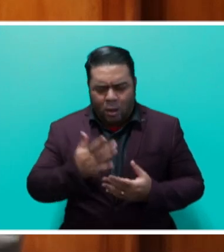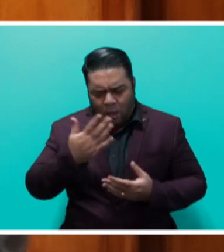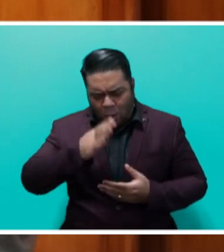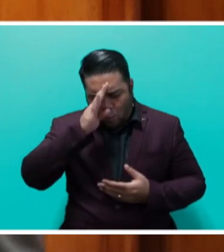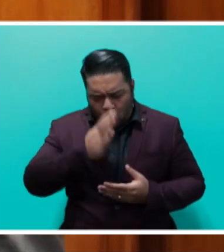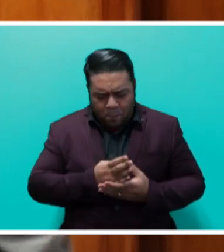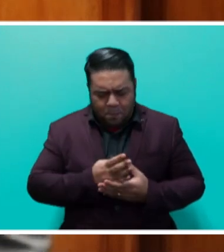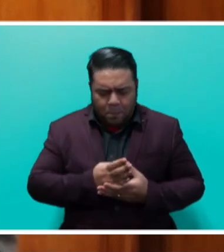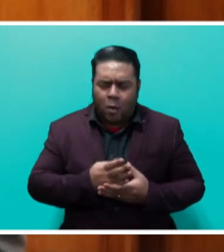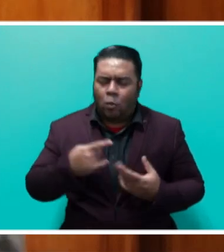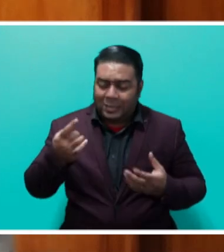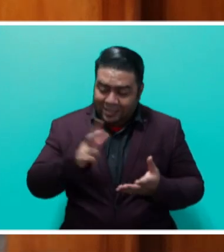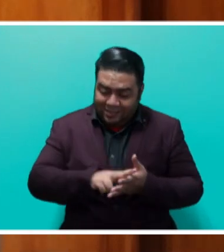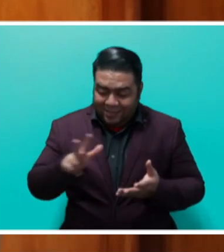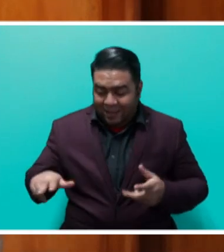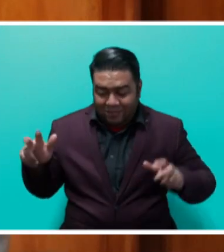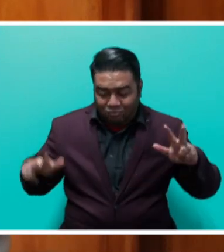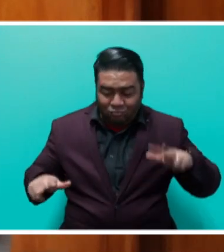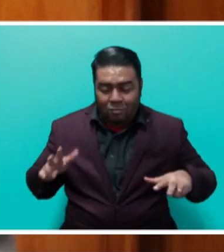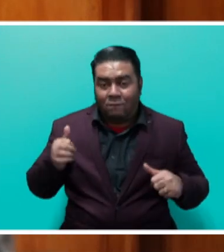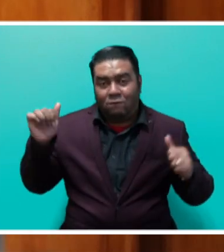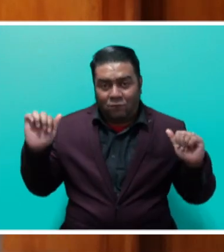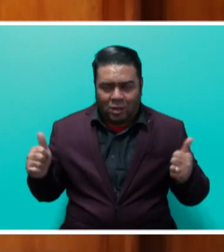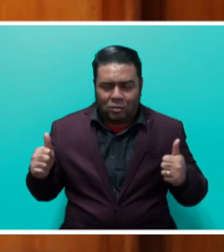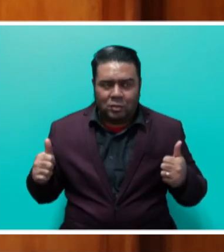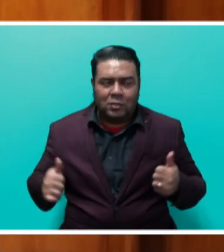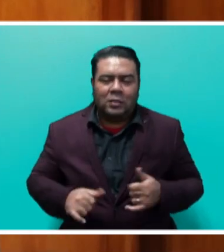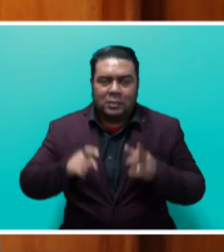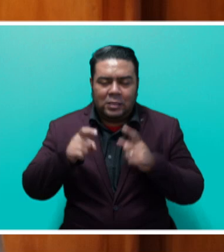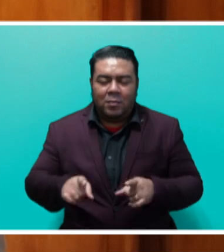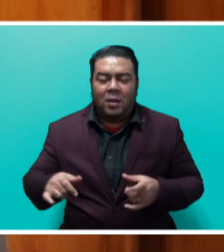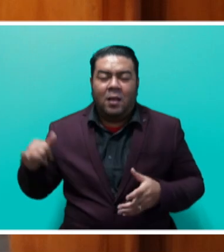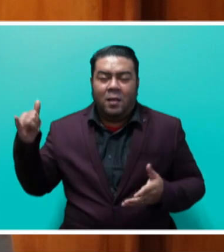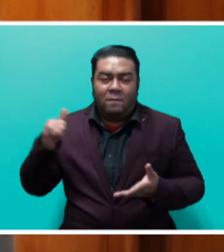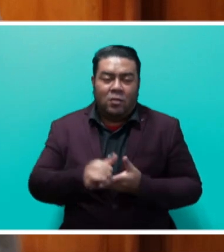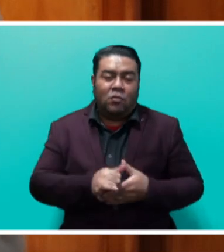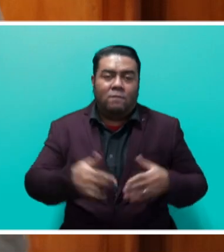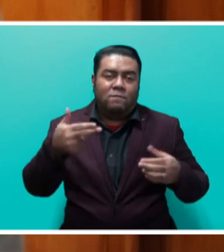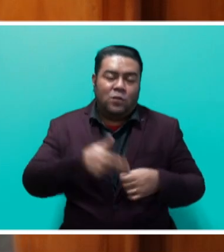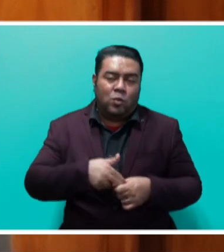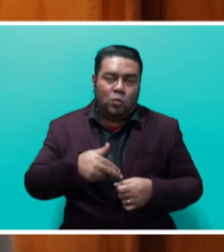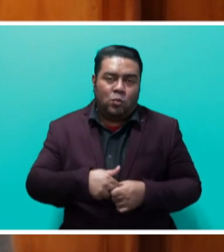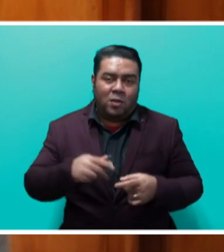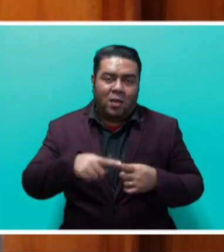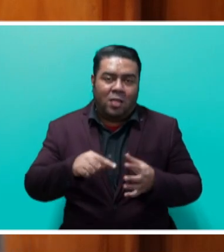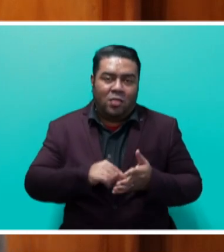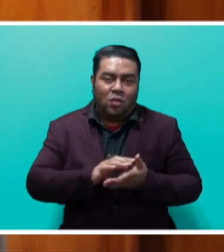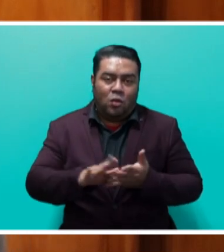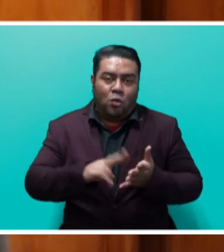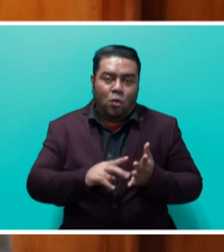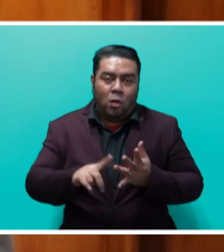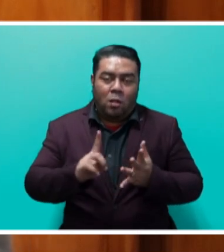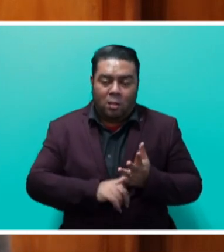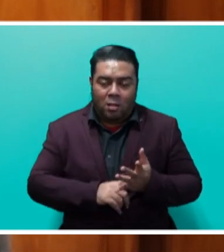make some of the conversations around sustainable aviation fuel a lot more easier from our development partner